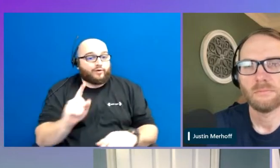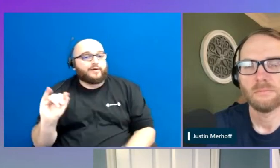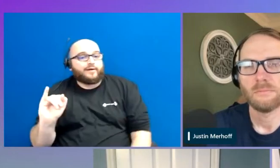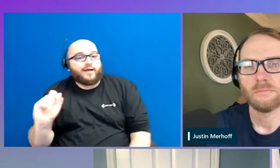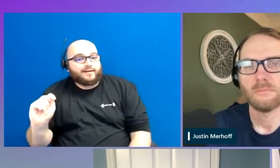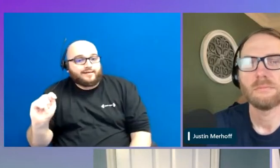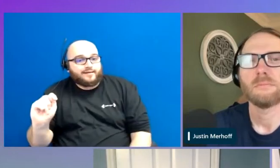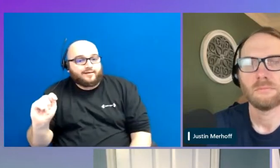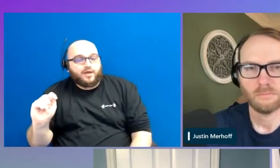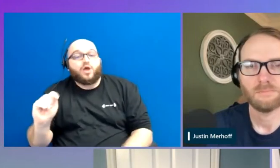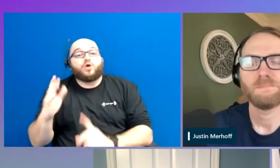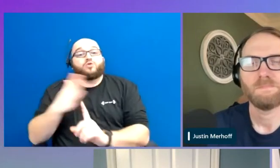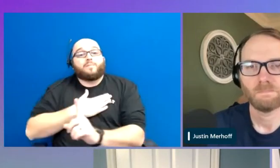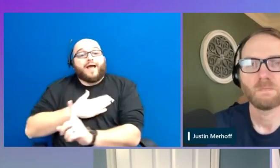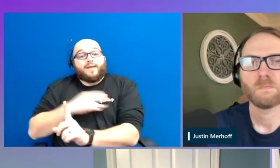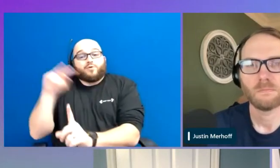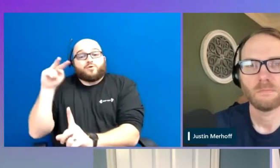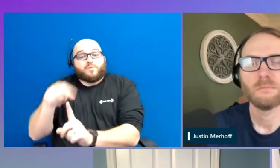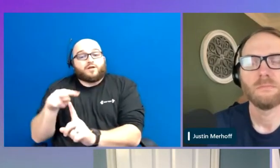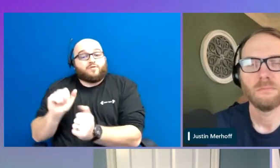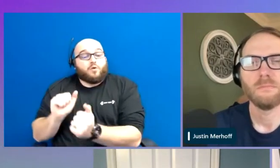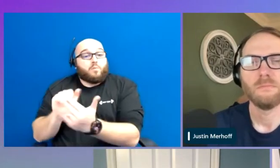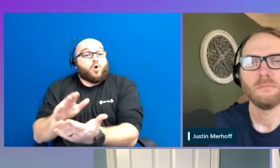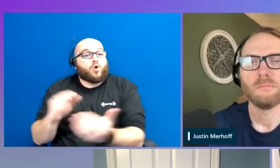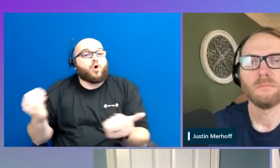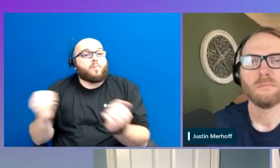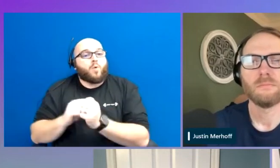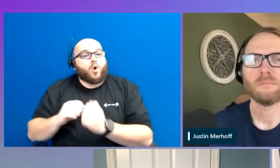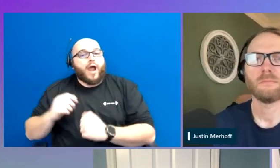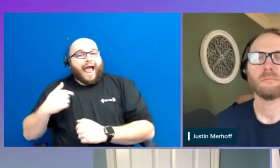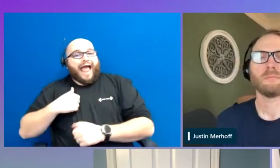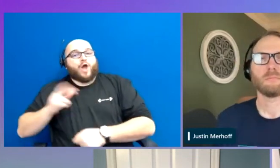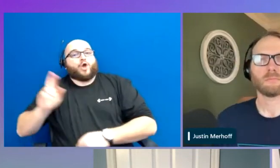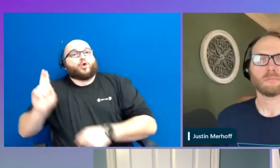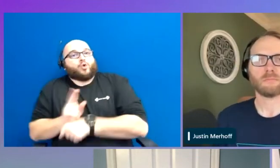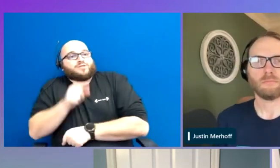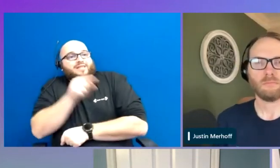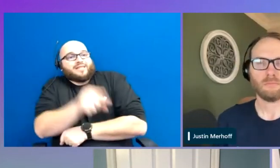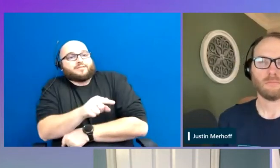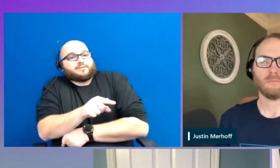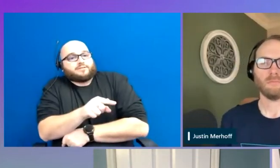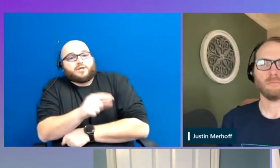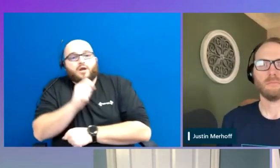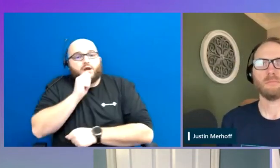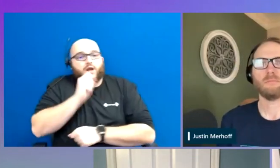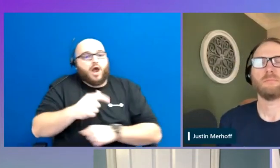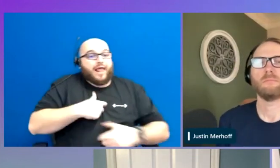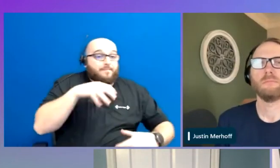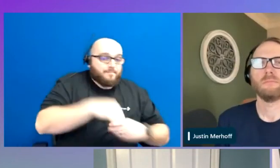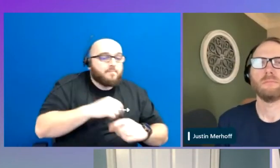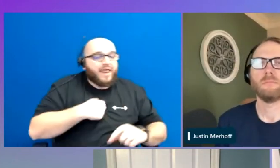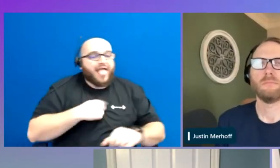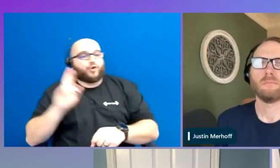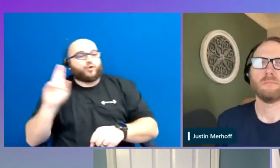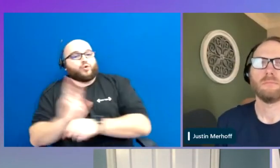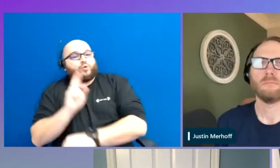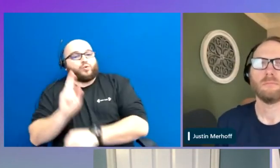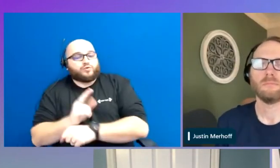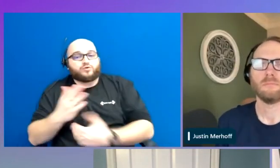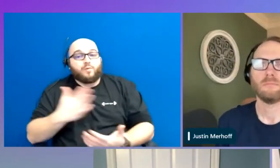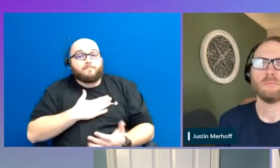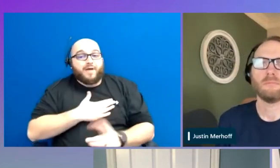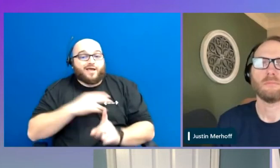a user perspective. And my perspective is it can be